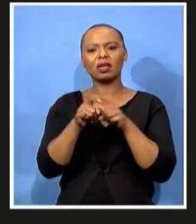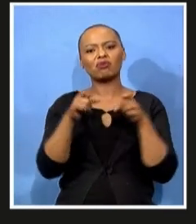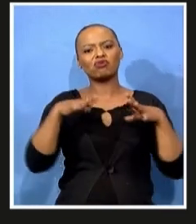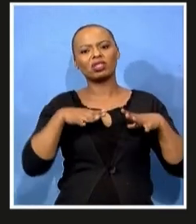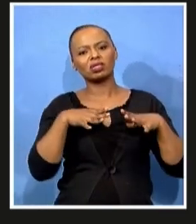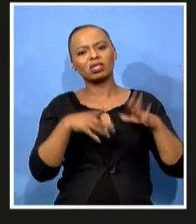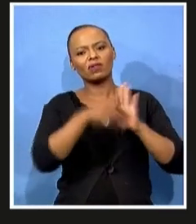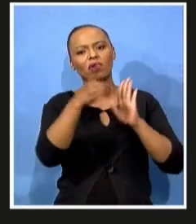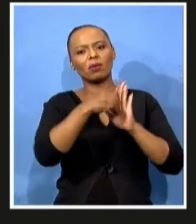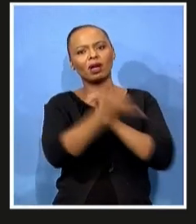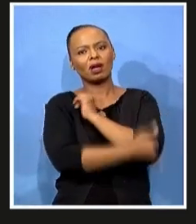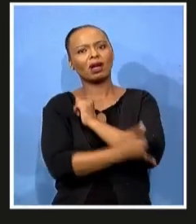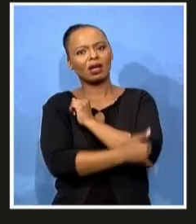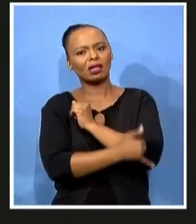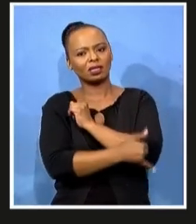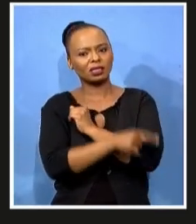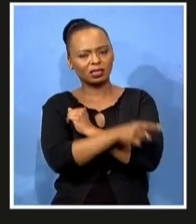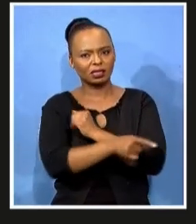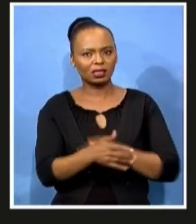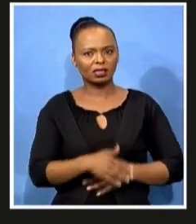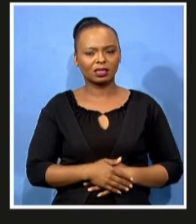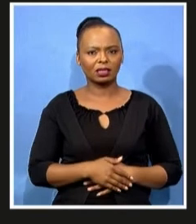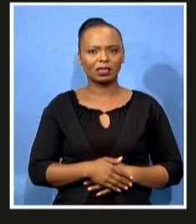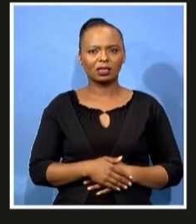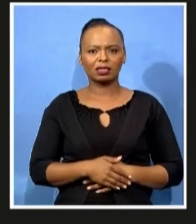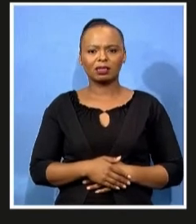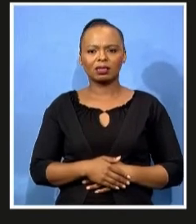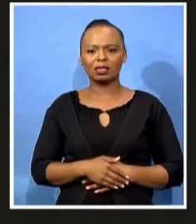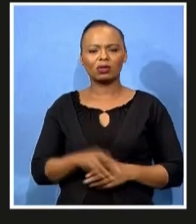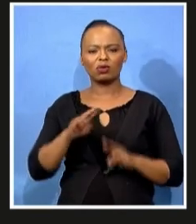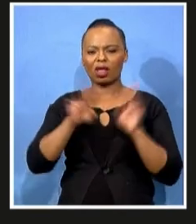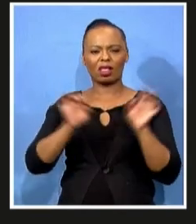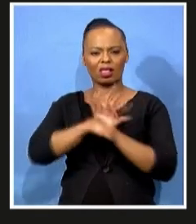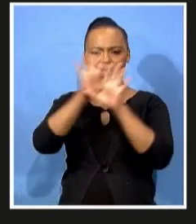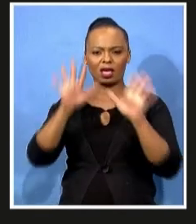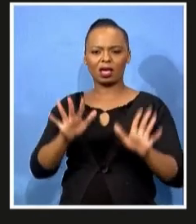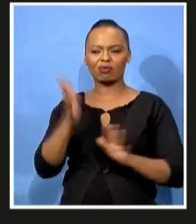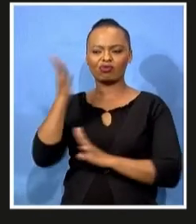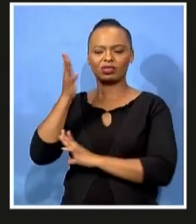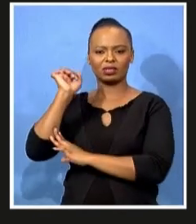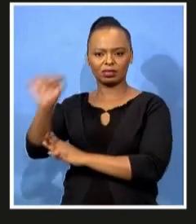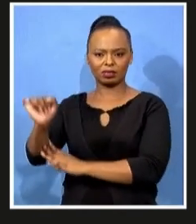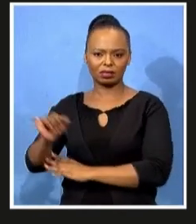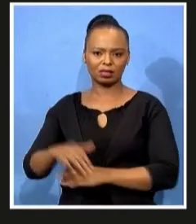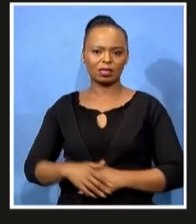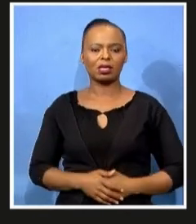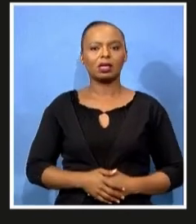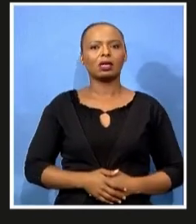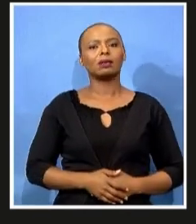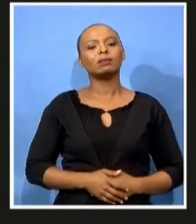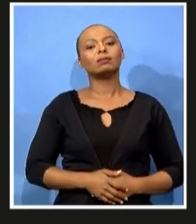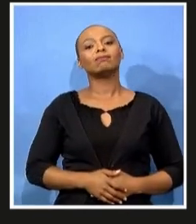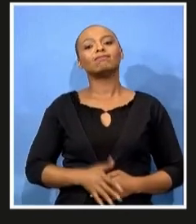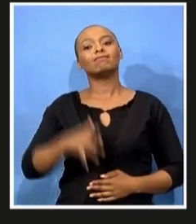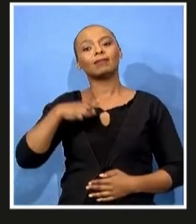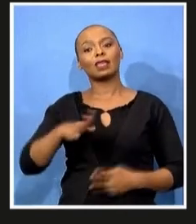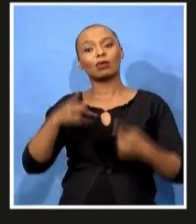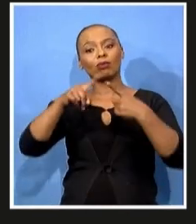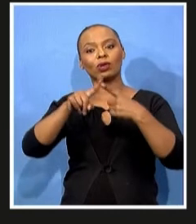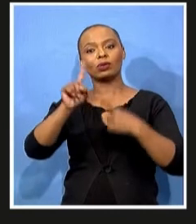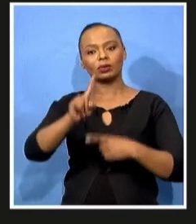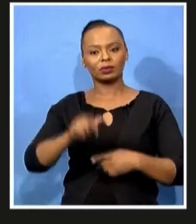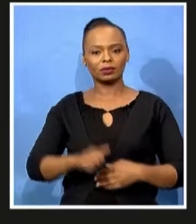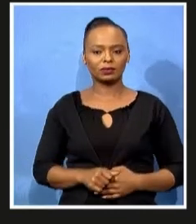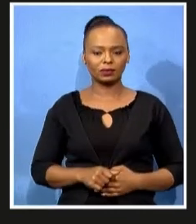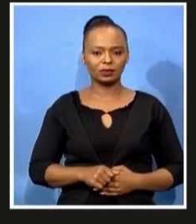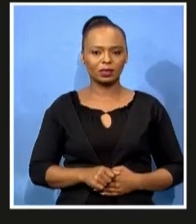on your presentation. The other point is a follow-up of what, the previous speaker spoke about with